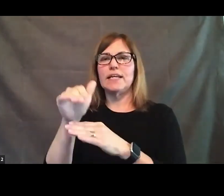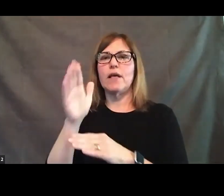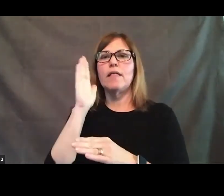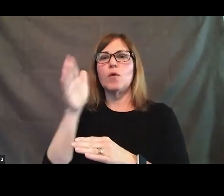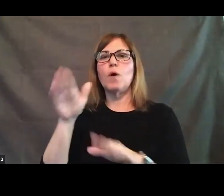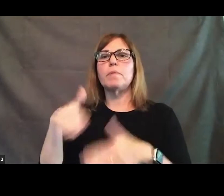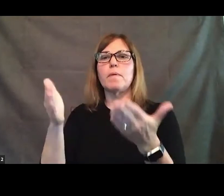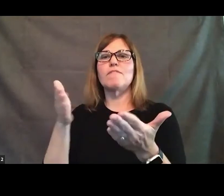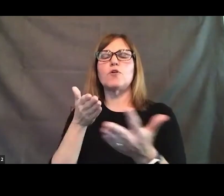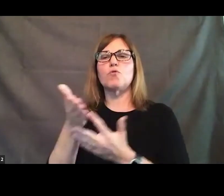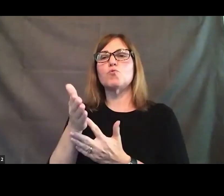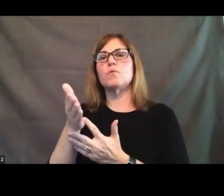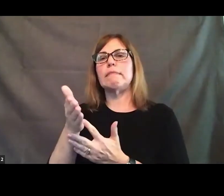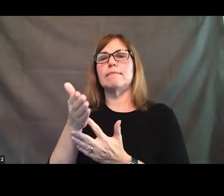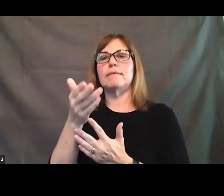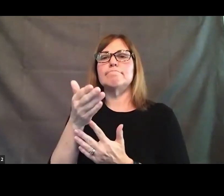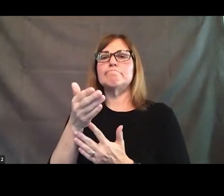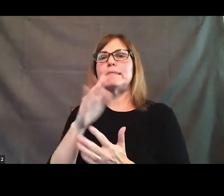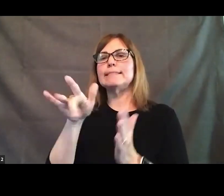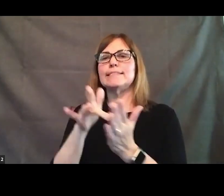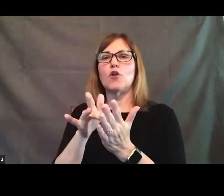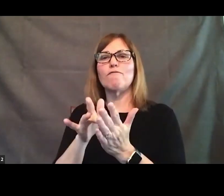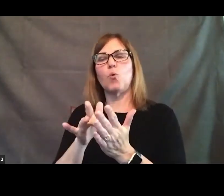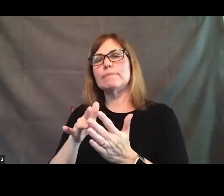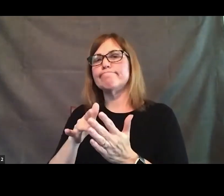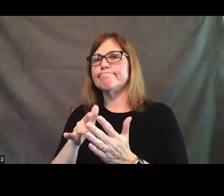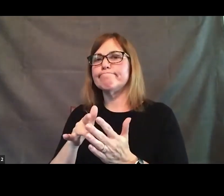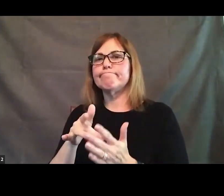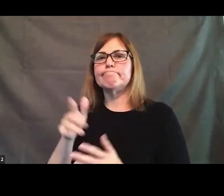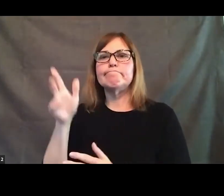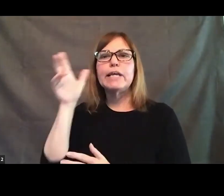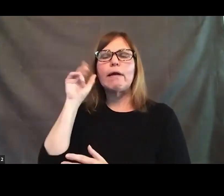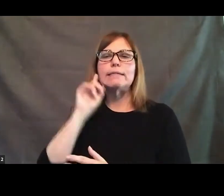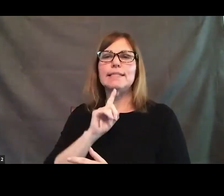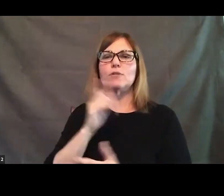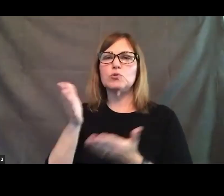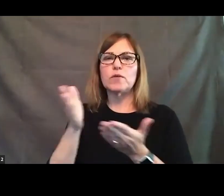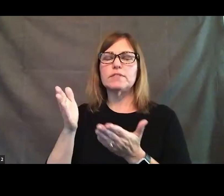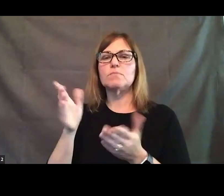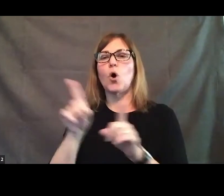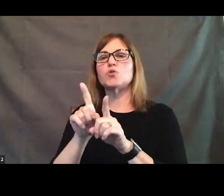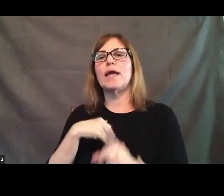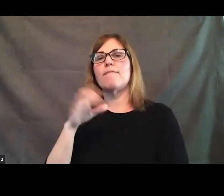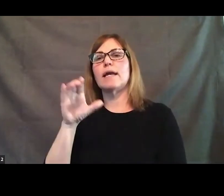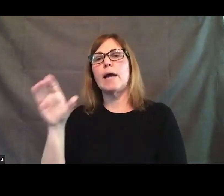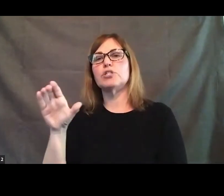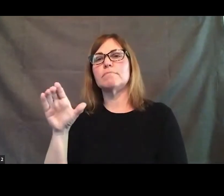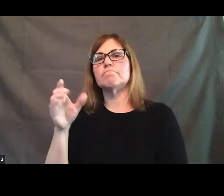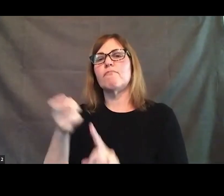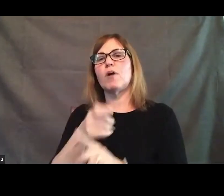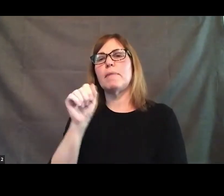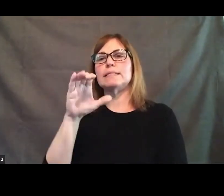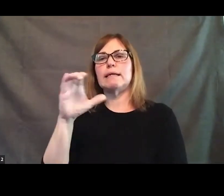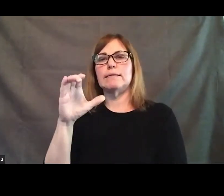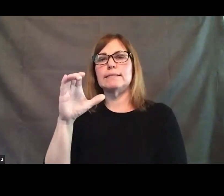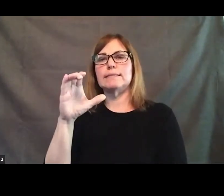and Deaf Services. We also have live captioning available, provided by ACS captioners. You